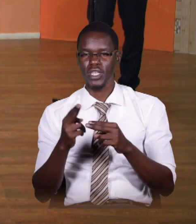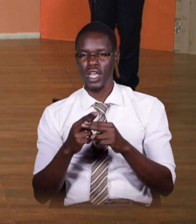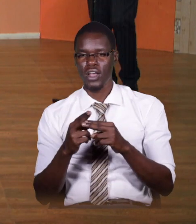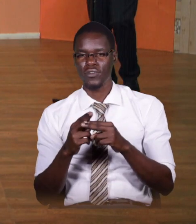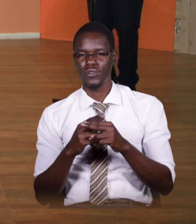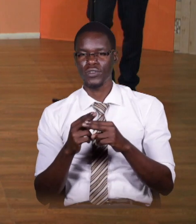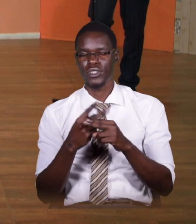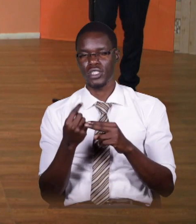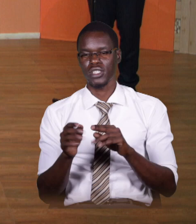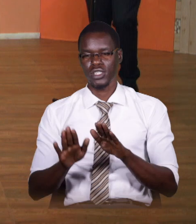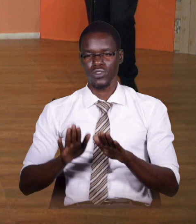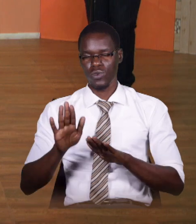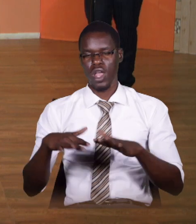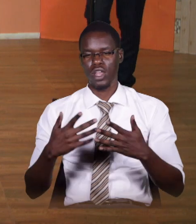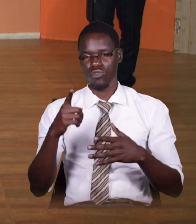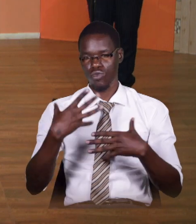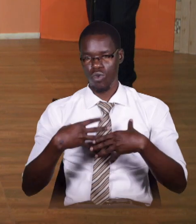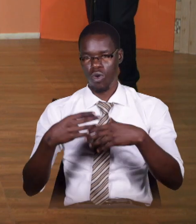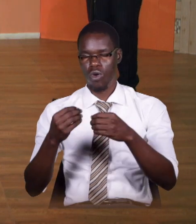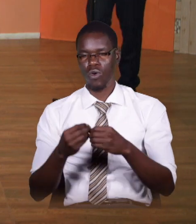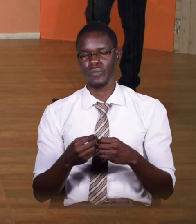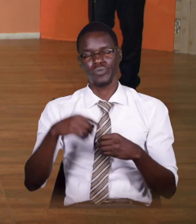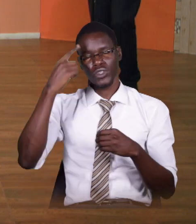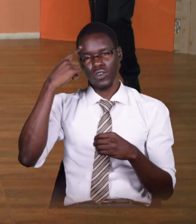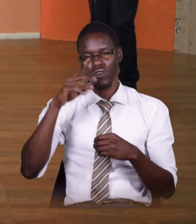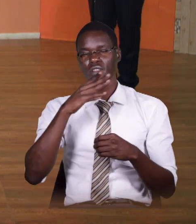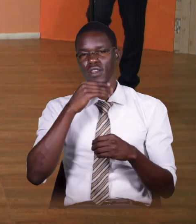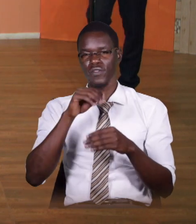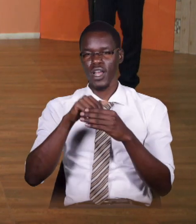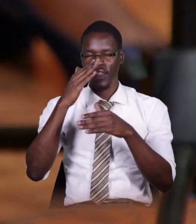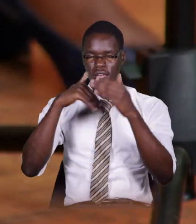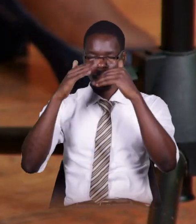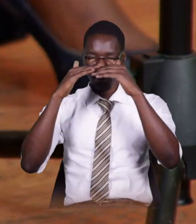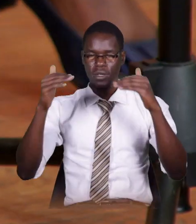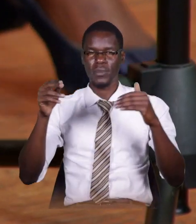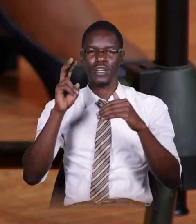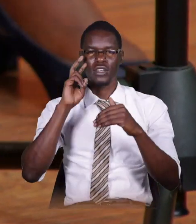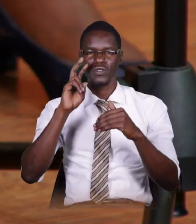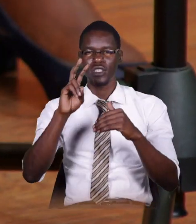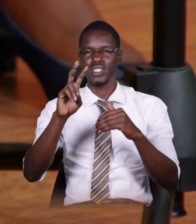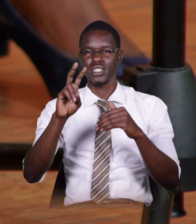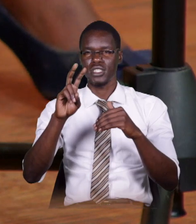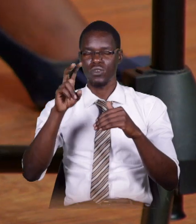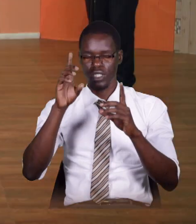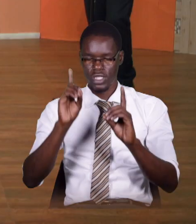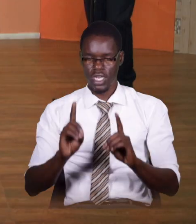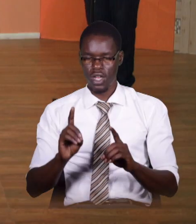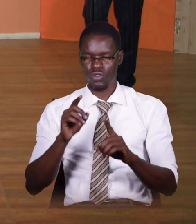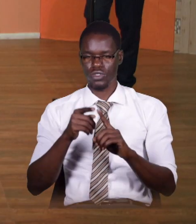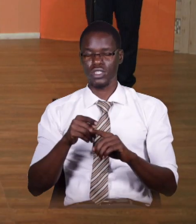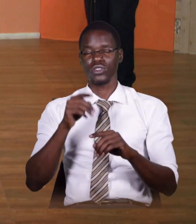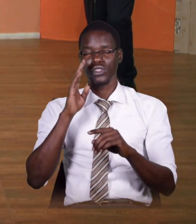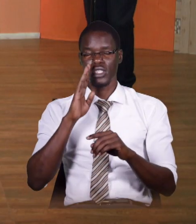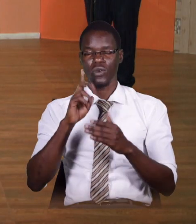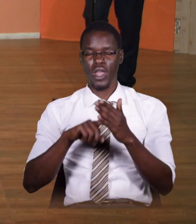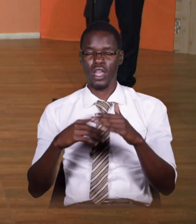be careful, little feet, where you go. For the Father up above is looking down